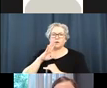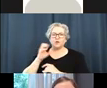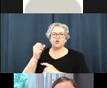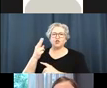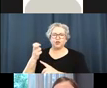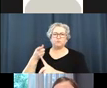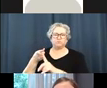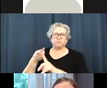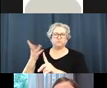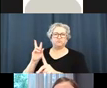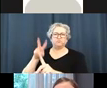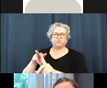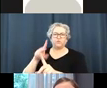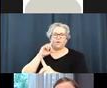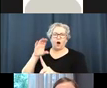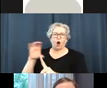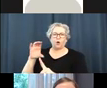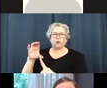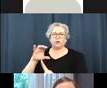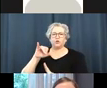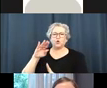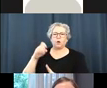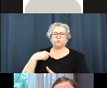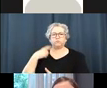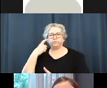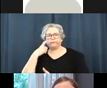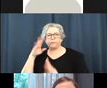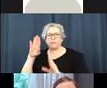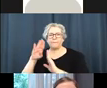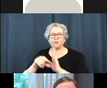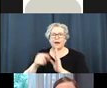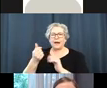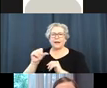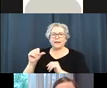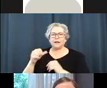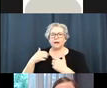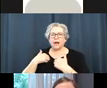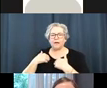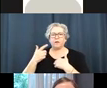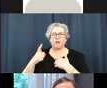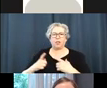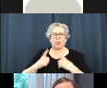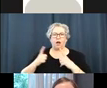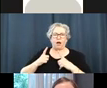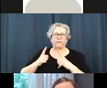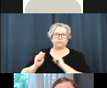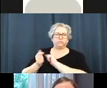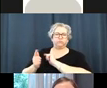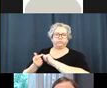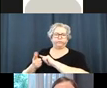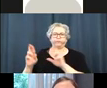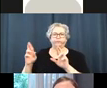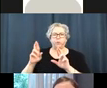now assigned for captioning. And Josie, I'll keep an eye out on the background. So if anything, we still have live transcription available through